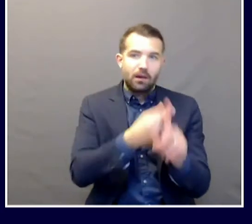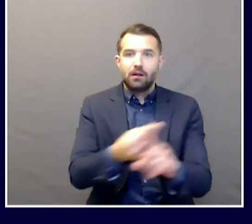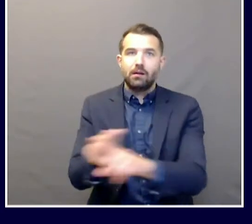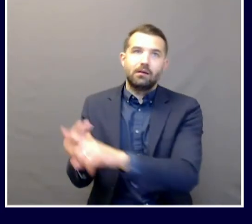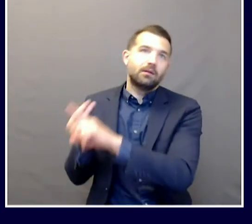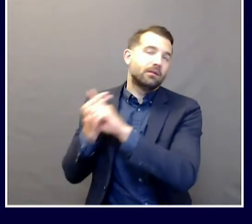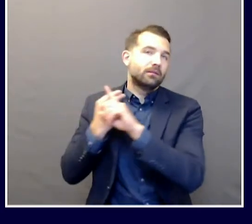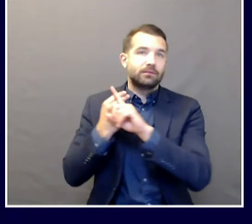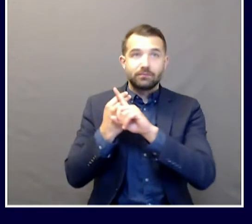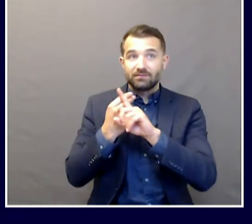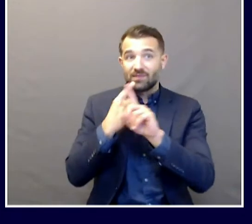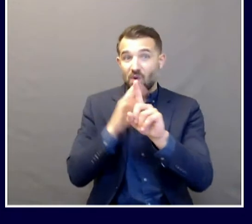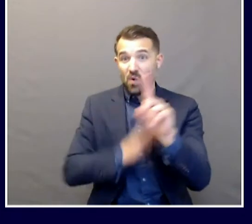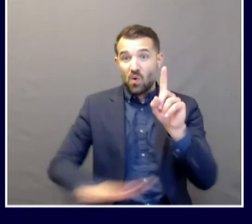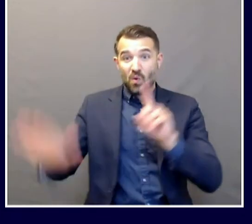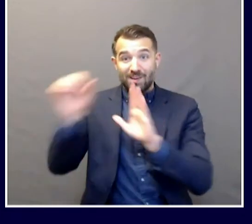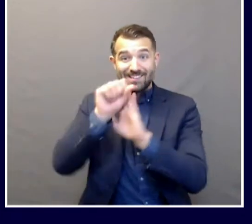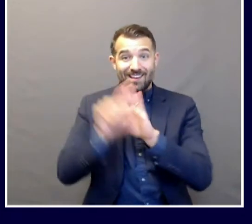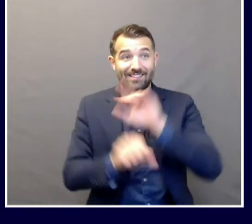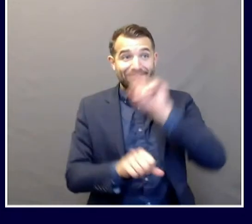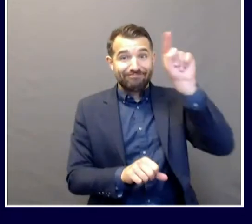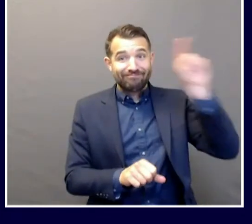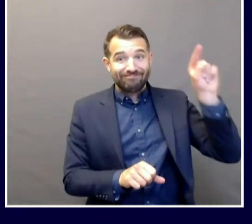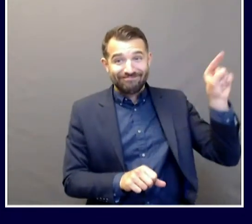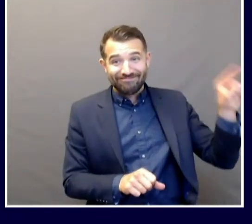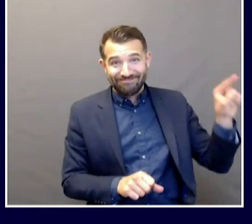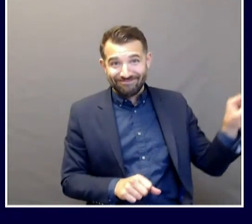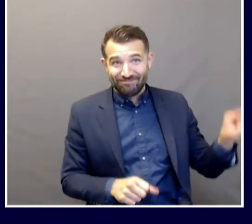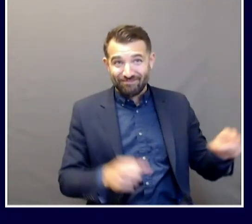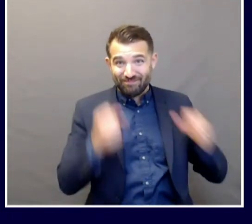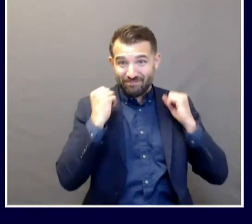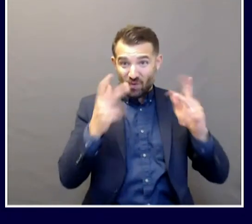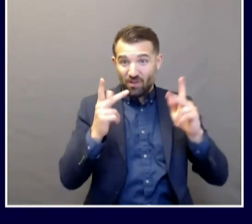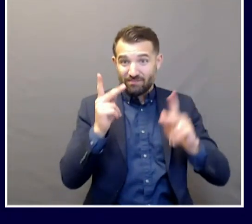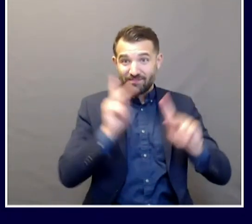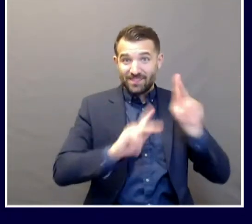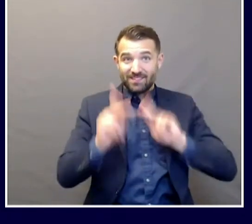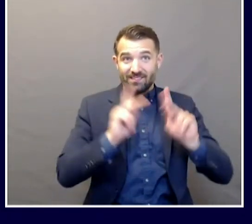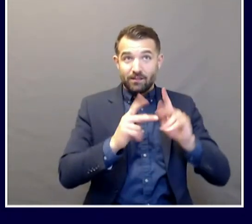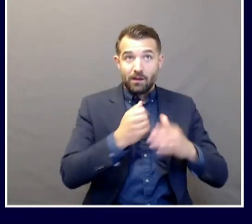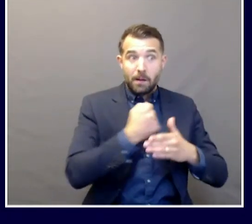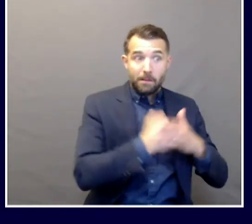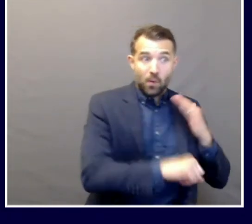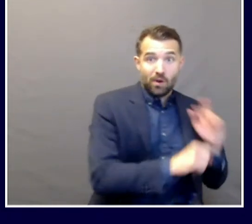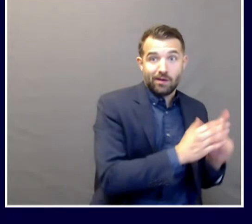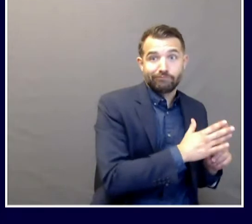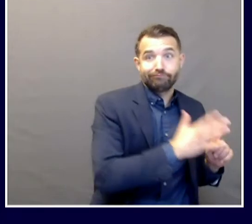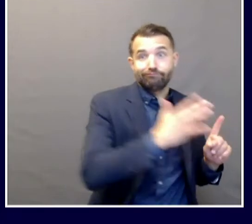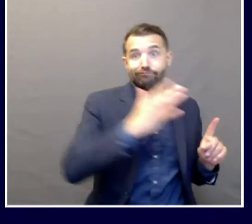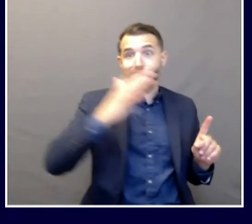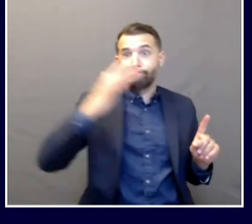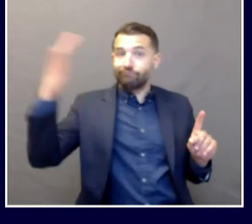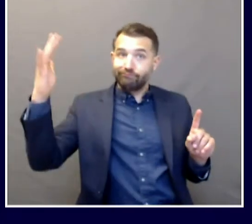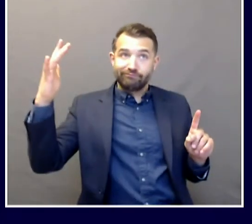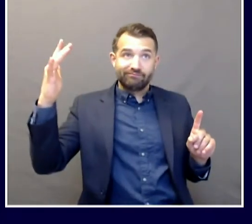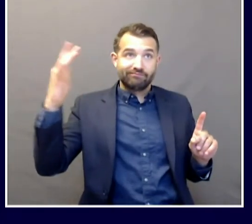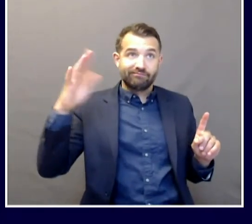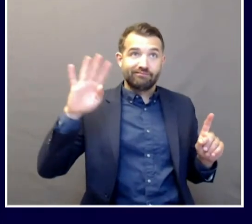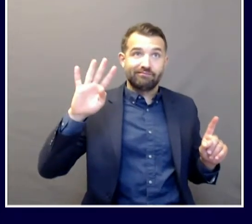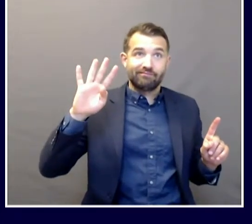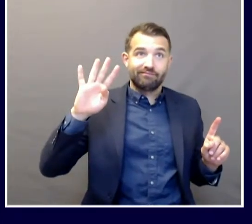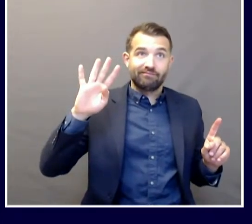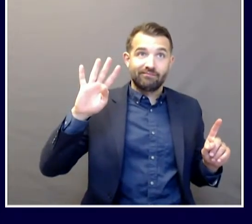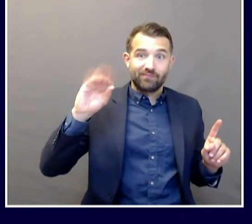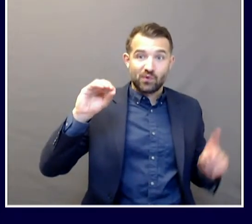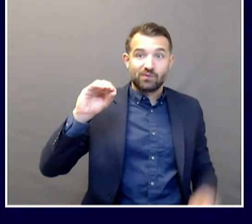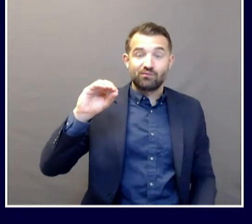for vaccine, I'm sorry, for all people, not just those who are eligible, but about 40% of people in Aroostook